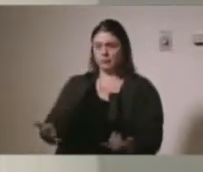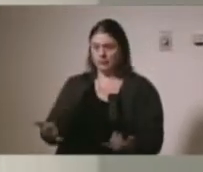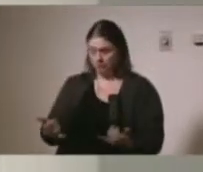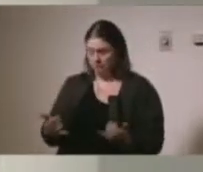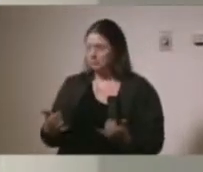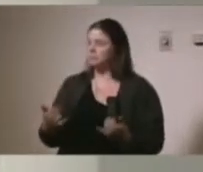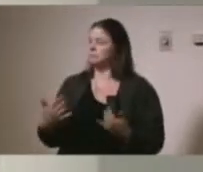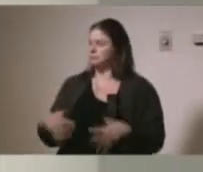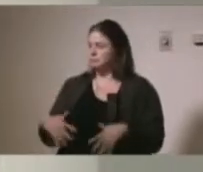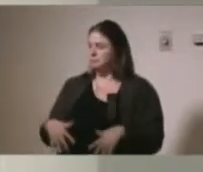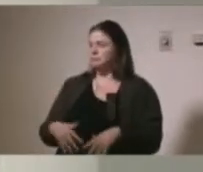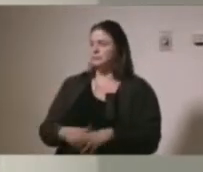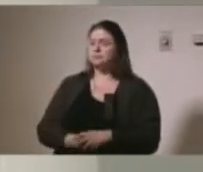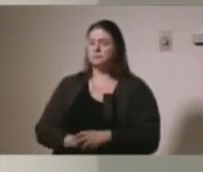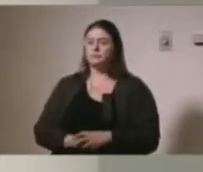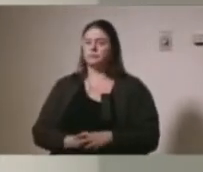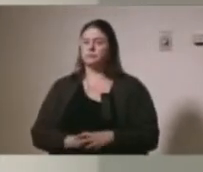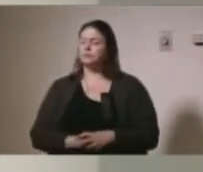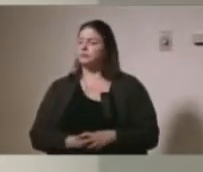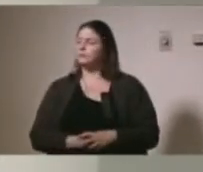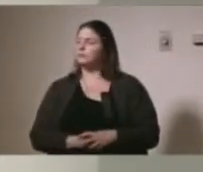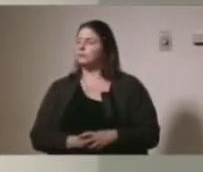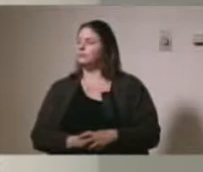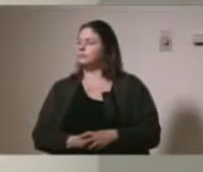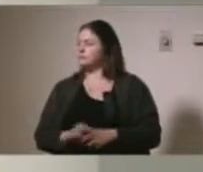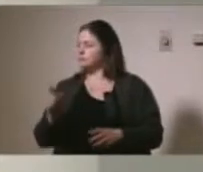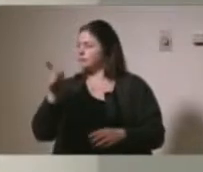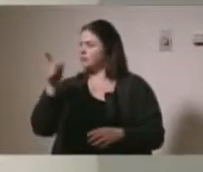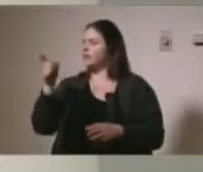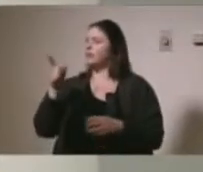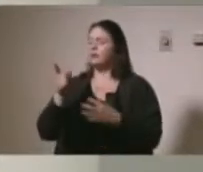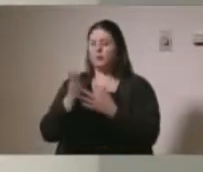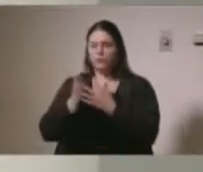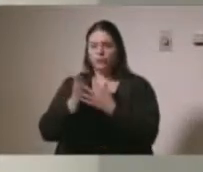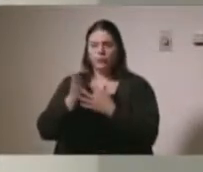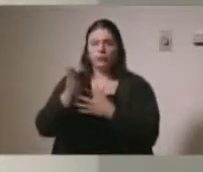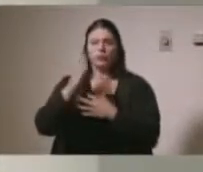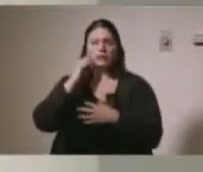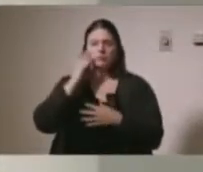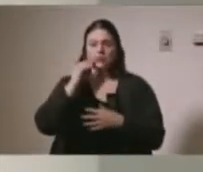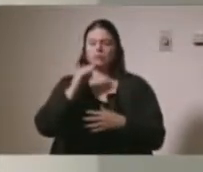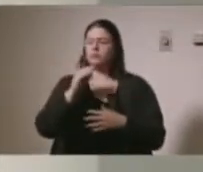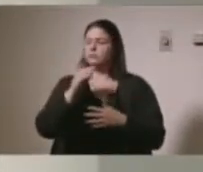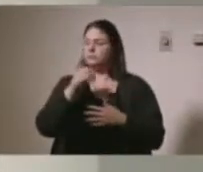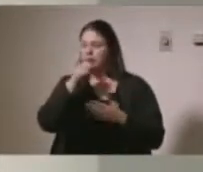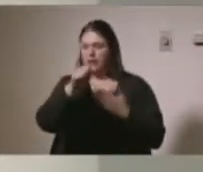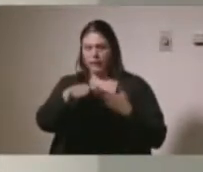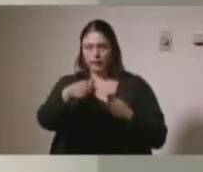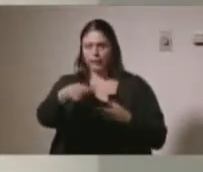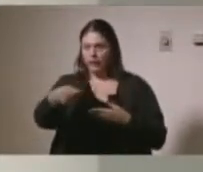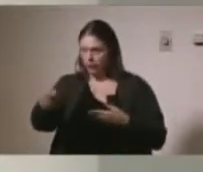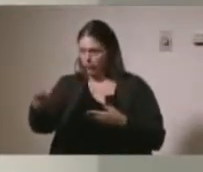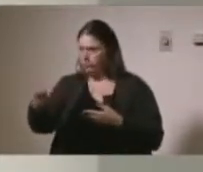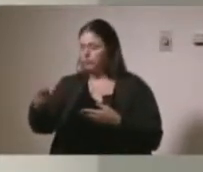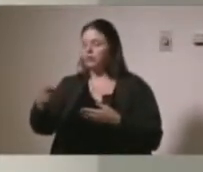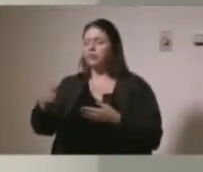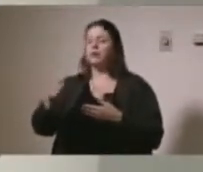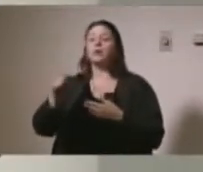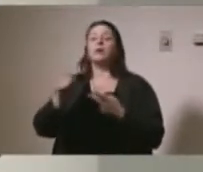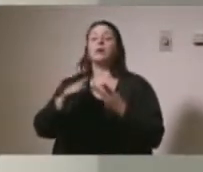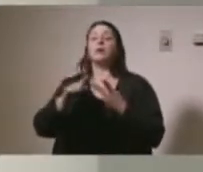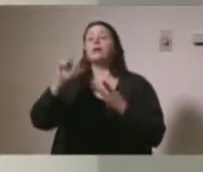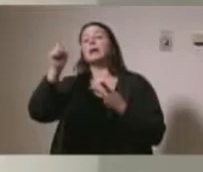experienced he lived the experience of being a letter carrier, but also he later worked for